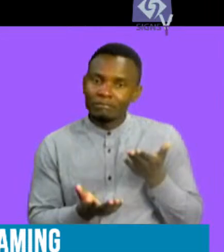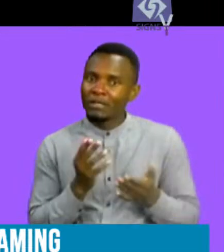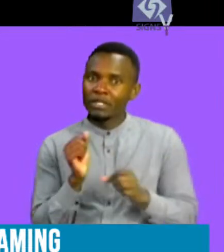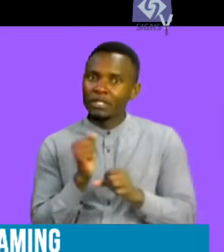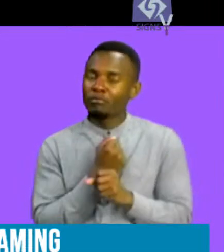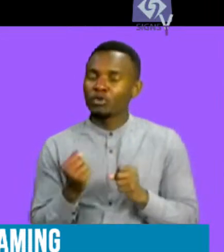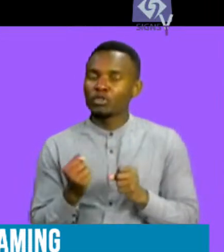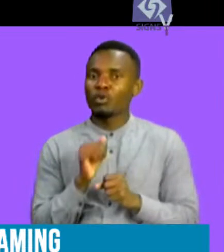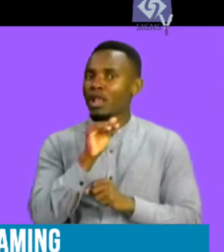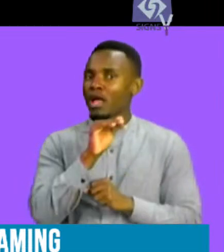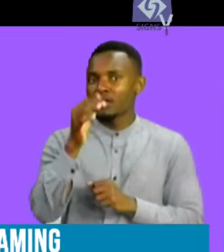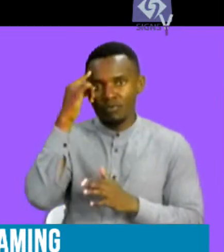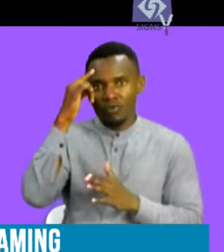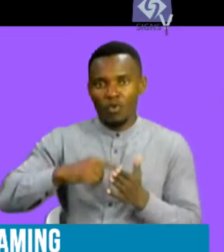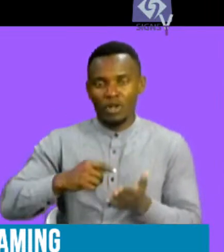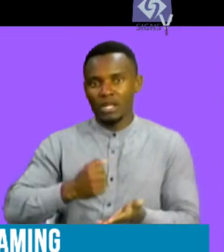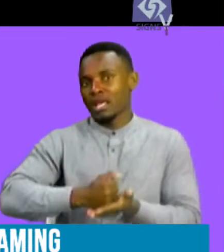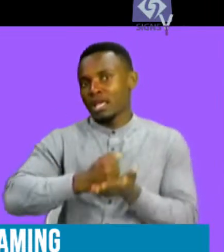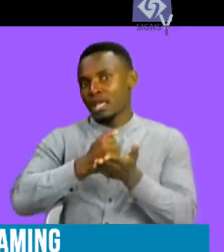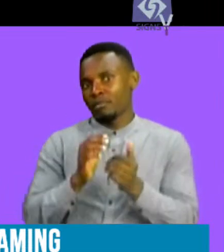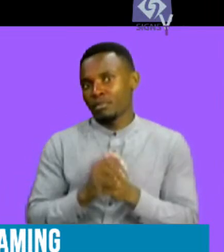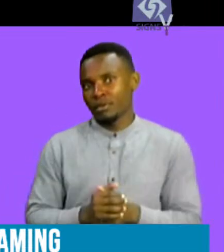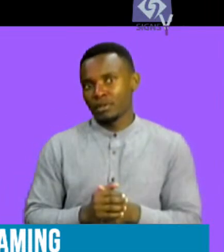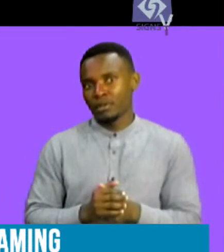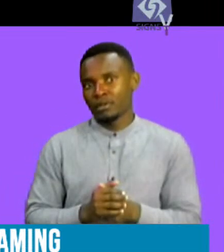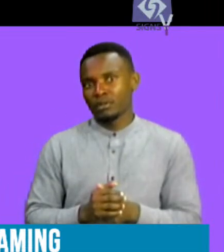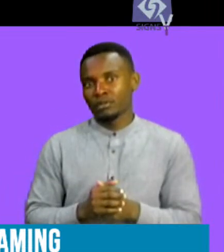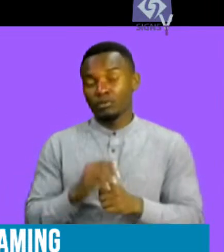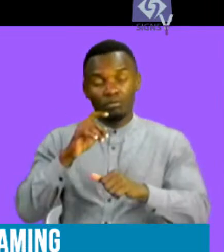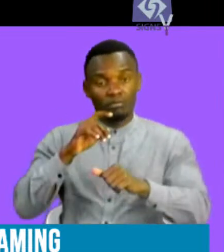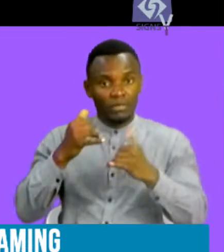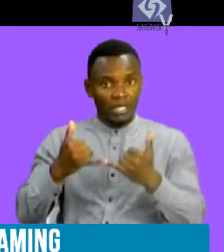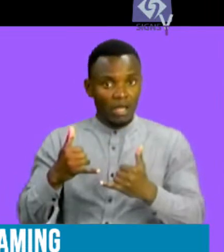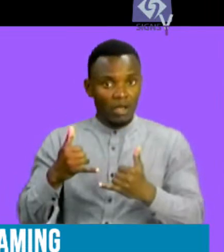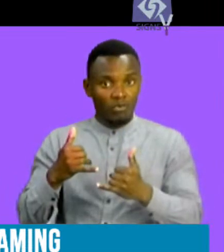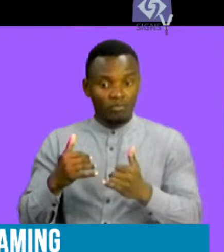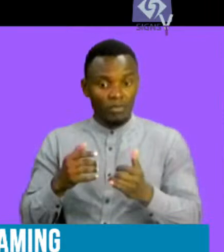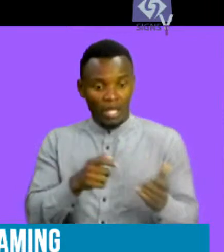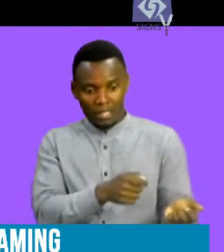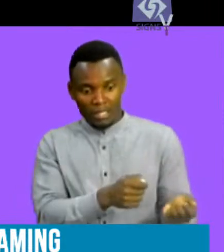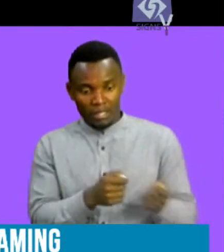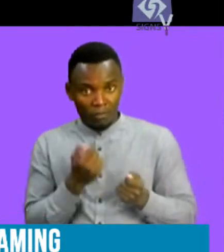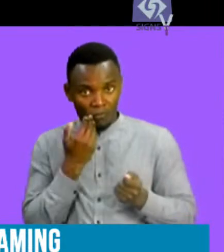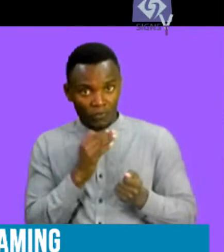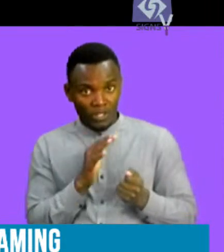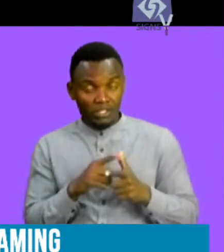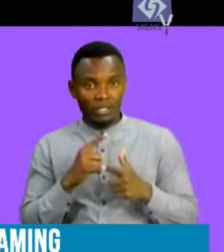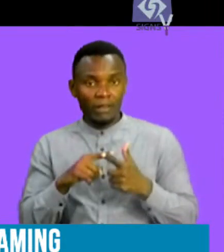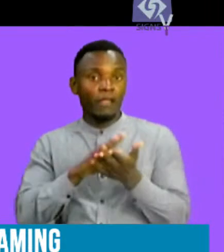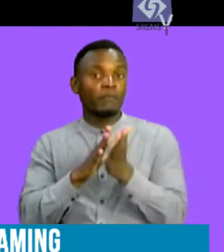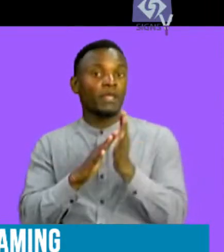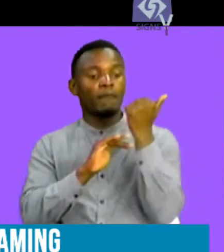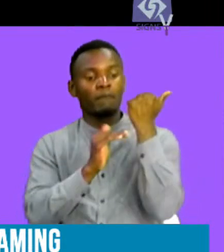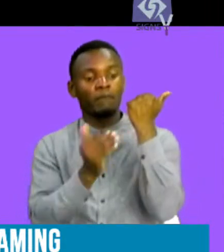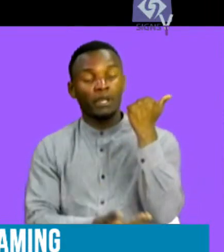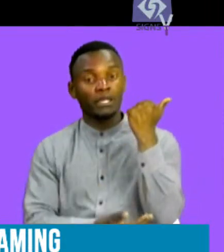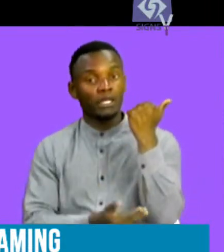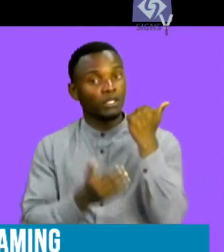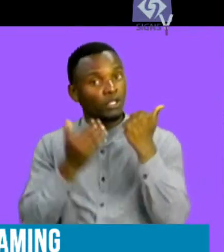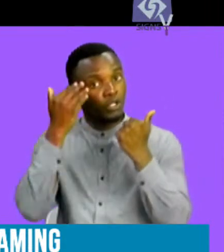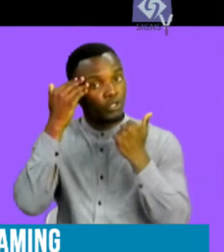danger. She can't. So she gets into that problem. After that, she doesn't know where to go, where to rush.